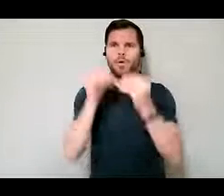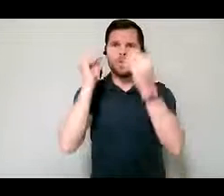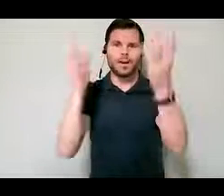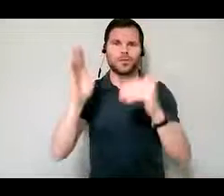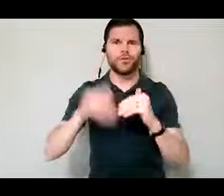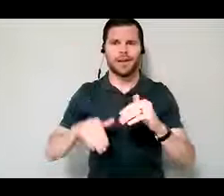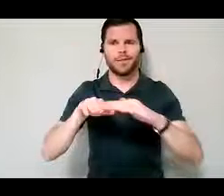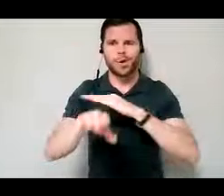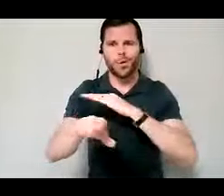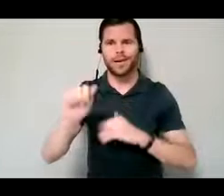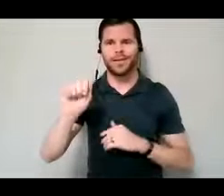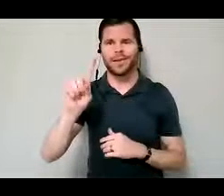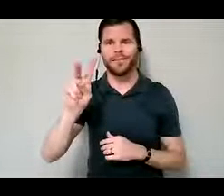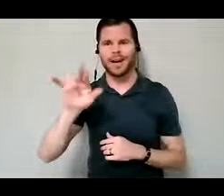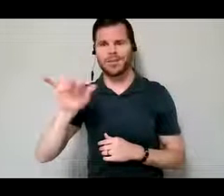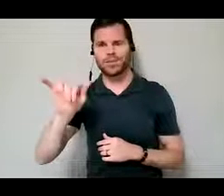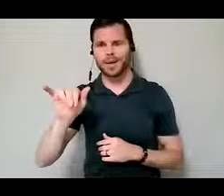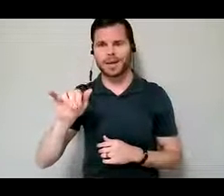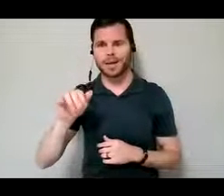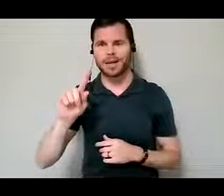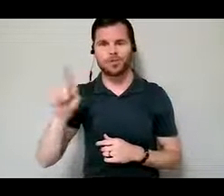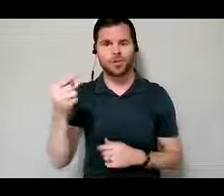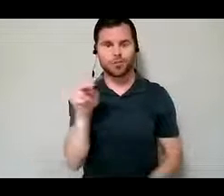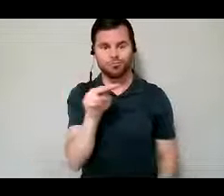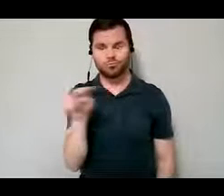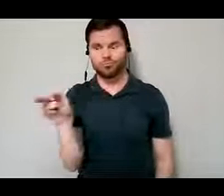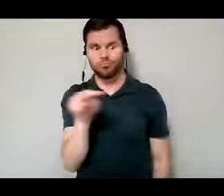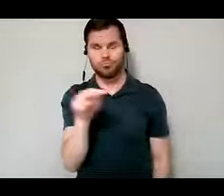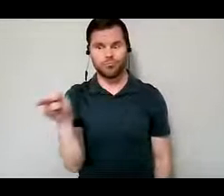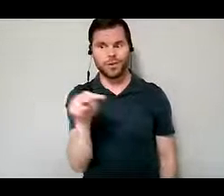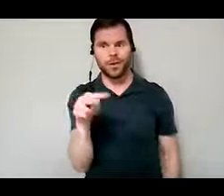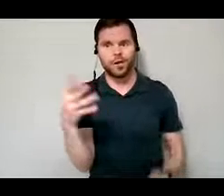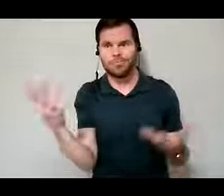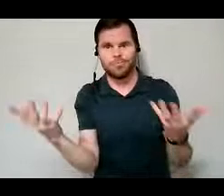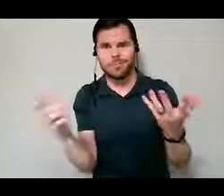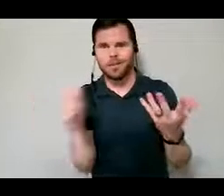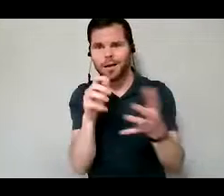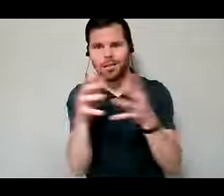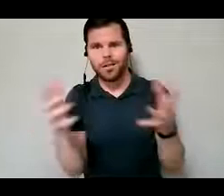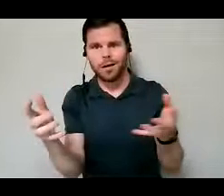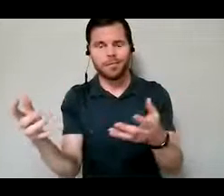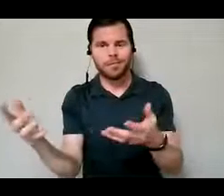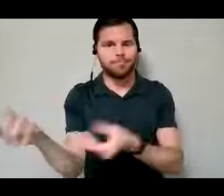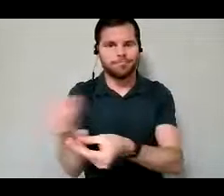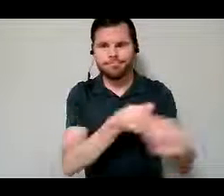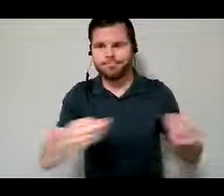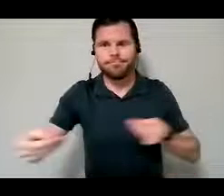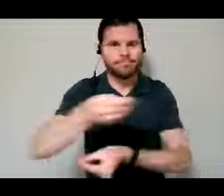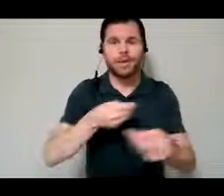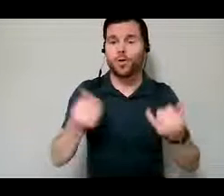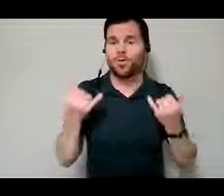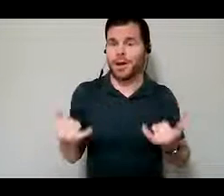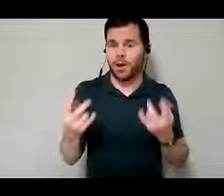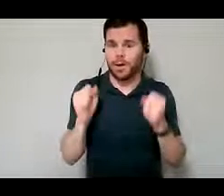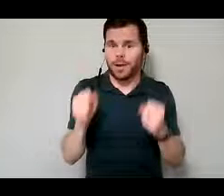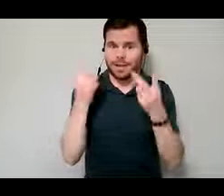into an advisory class where they're doing a general lesson where maybe a lot of kids wouldn't respond. And so being able to hear their thoughts